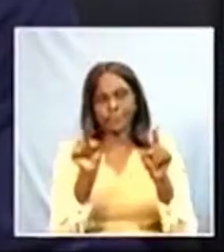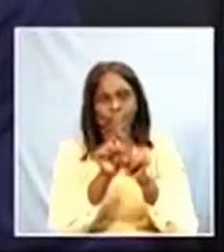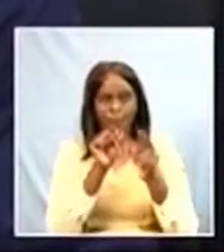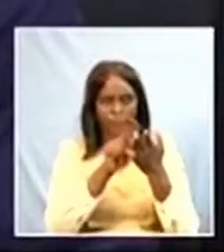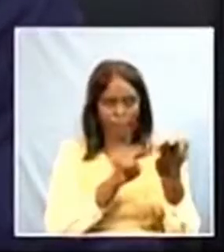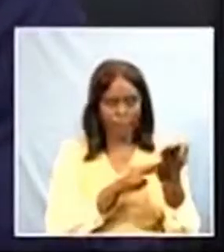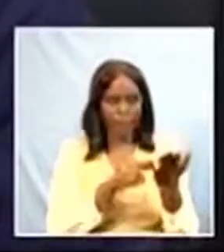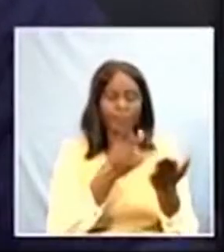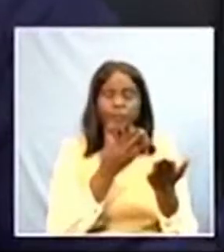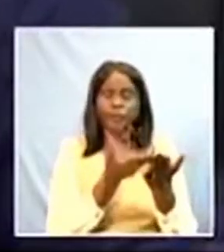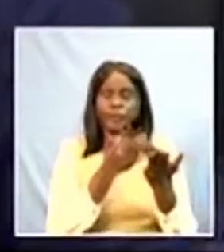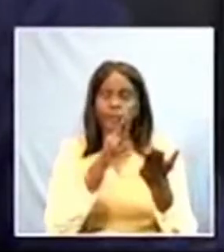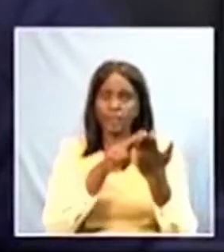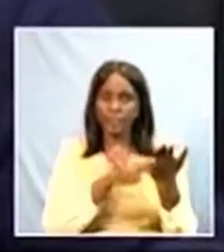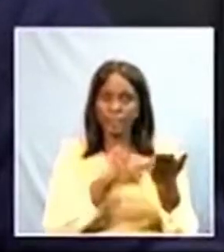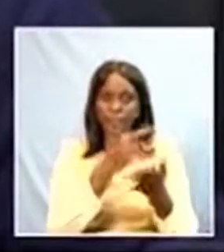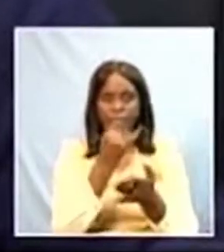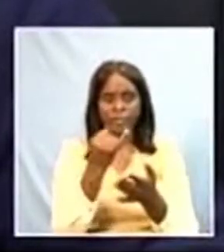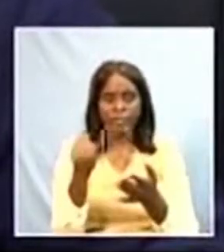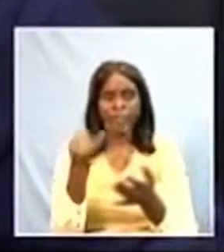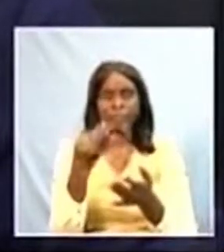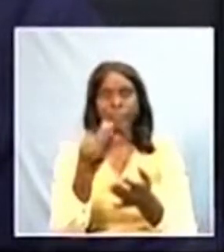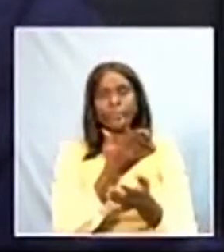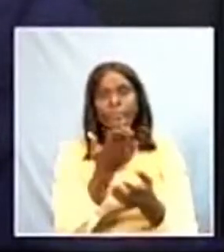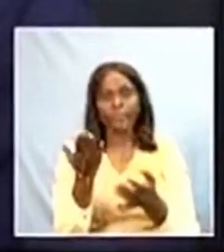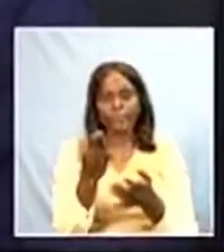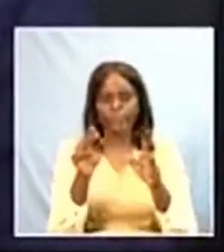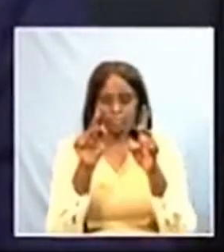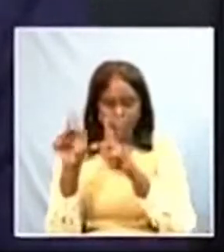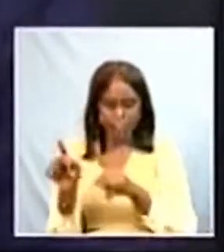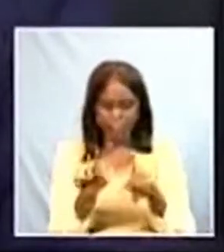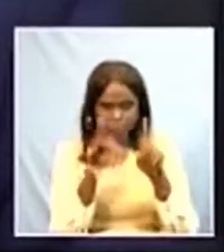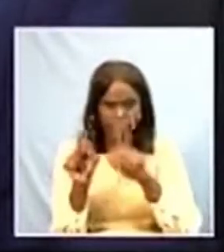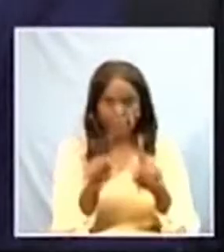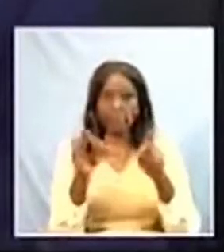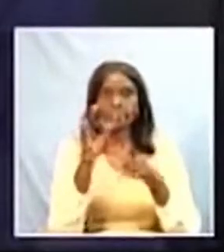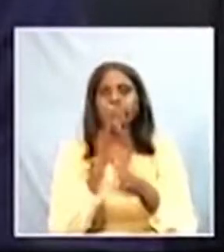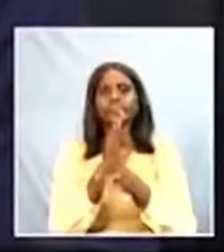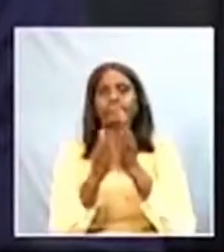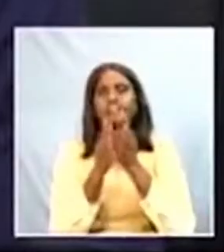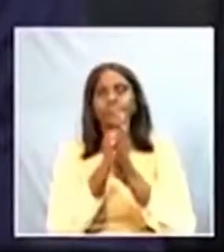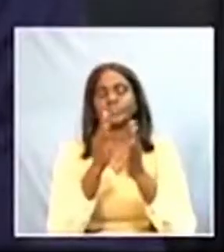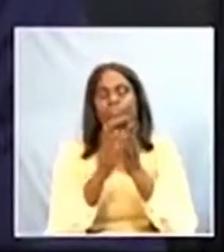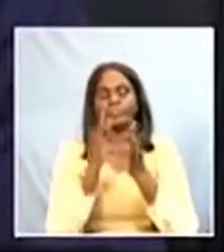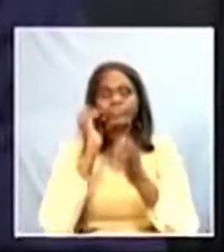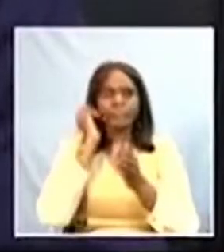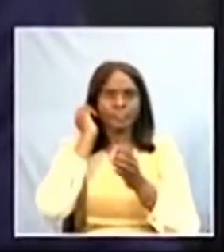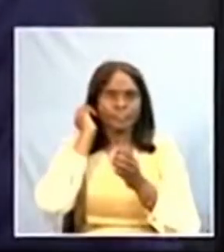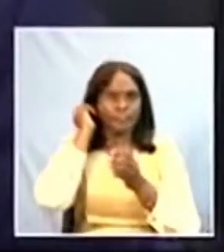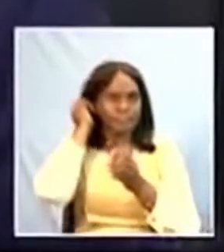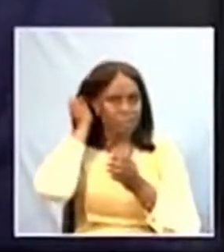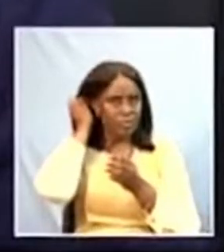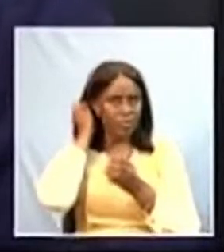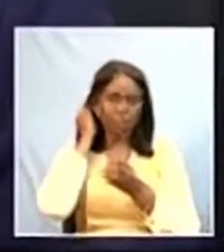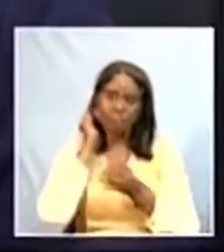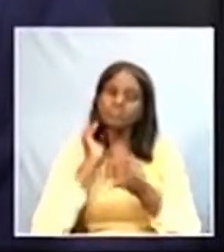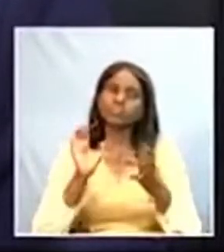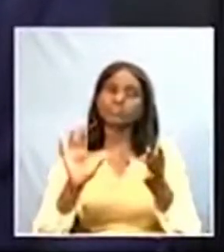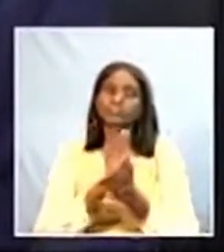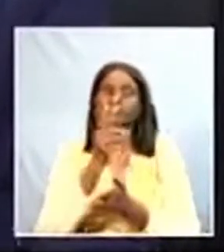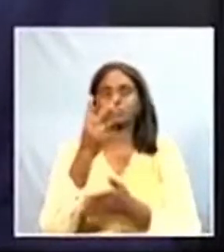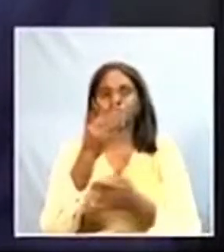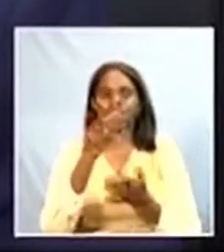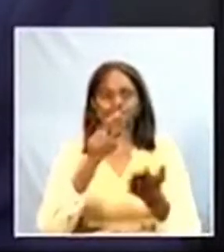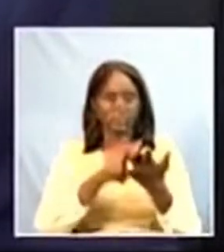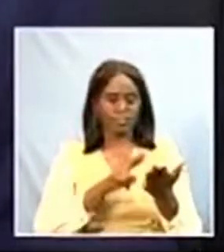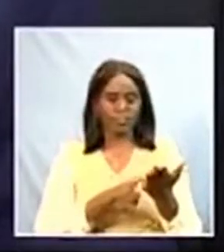reporting on issues of performance of contracts. Page 2 of the